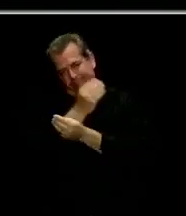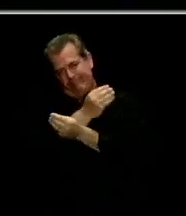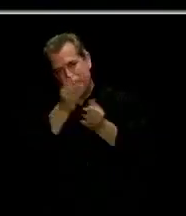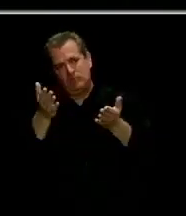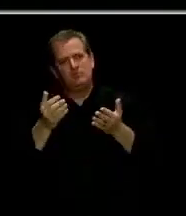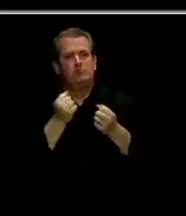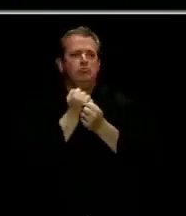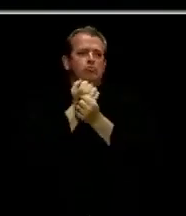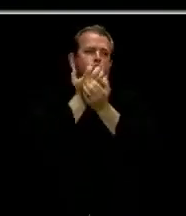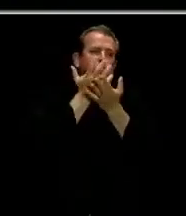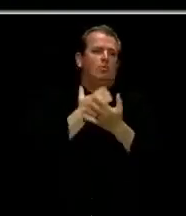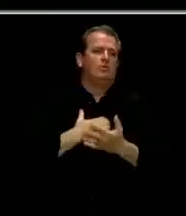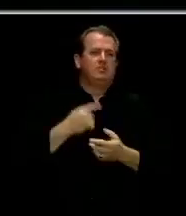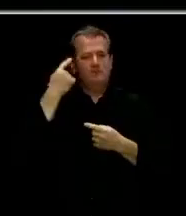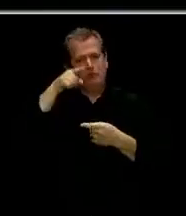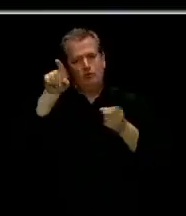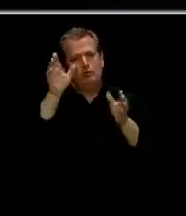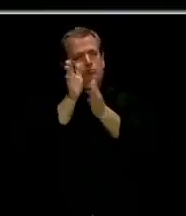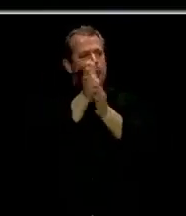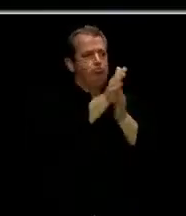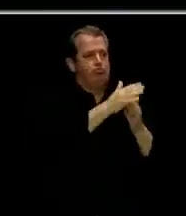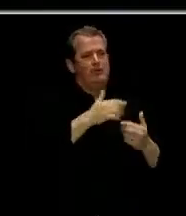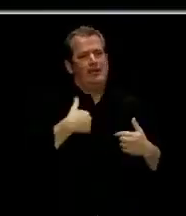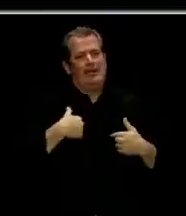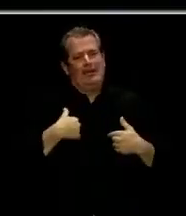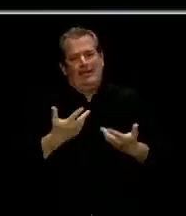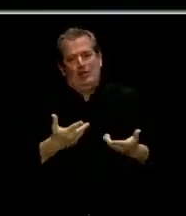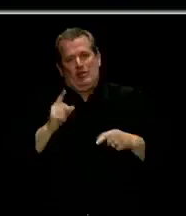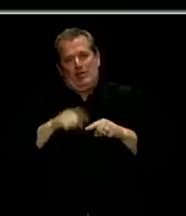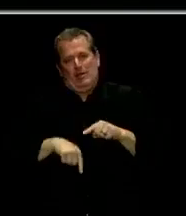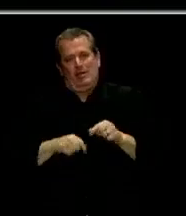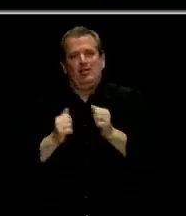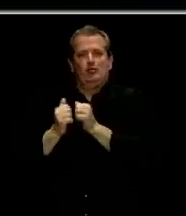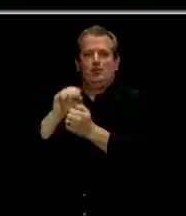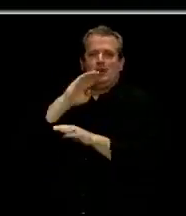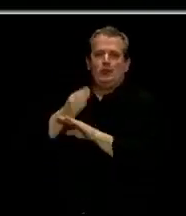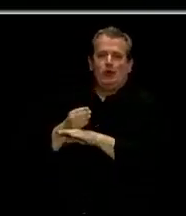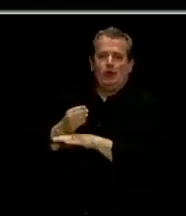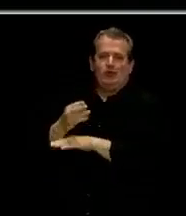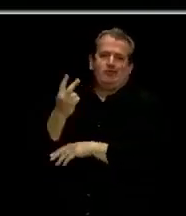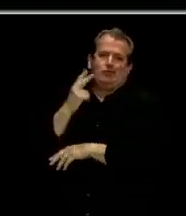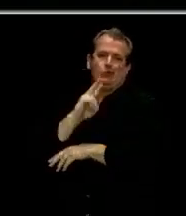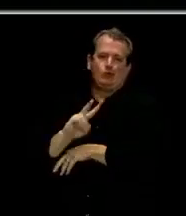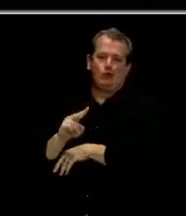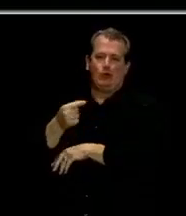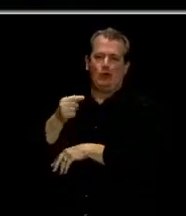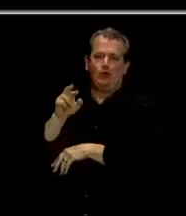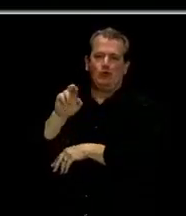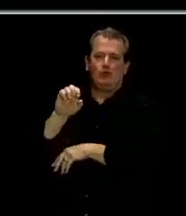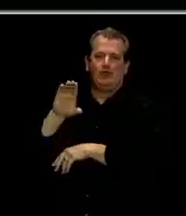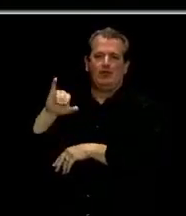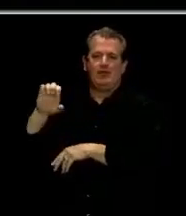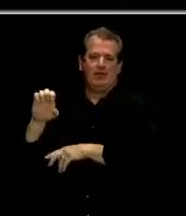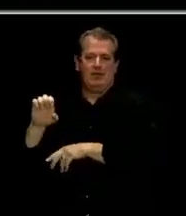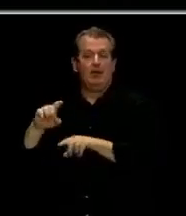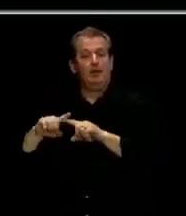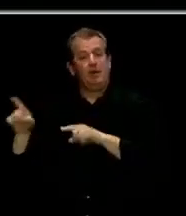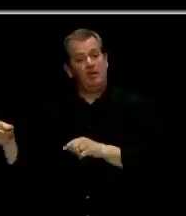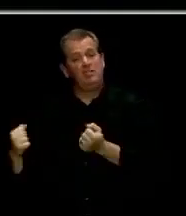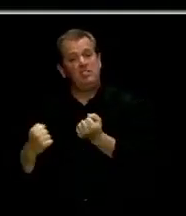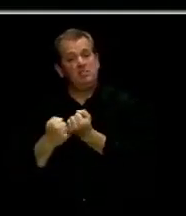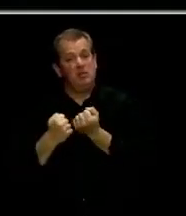wishes. He wasn't able to be here tonight. He's taking care of our 2-year-old, Gracie, and putting her to bed tonight. And but he did sponsor